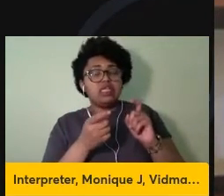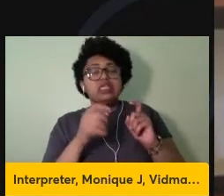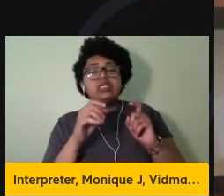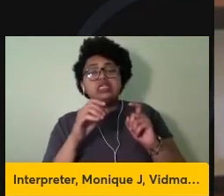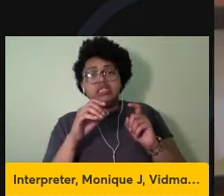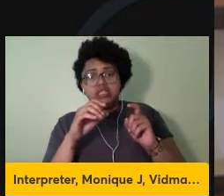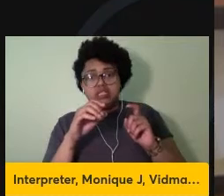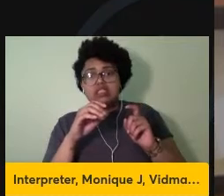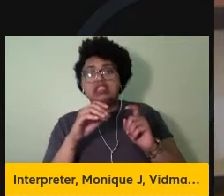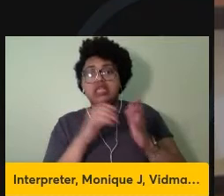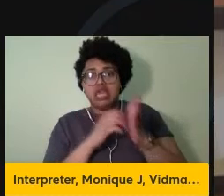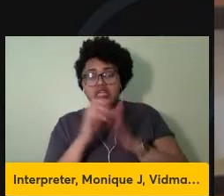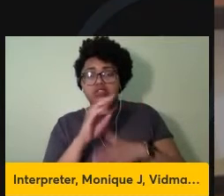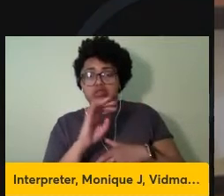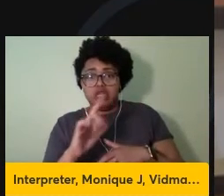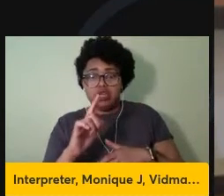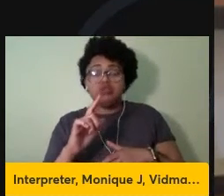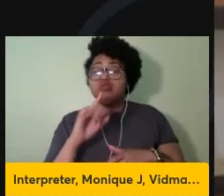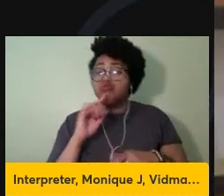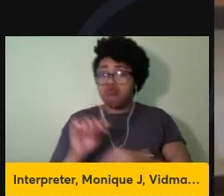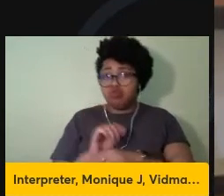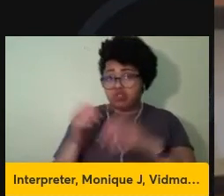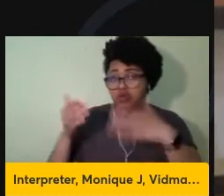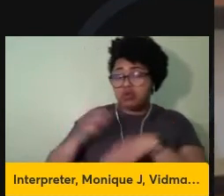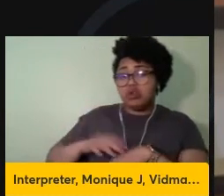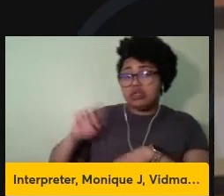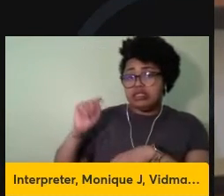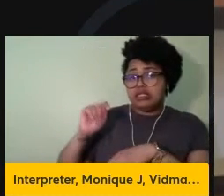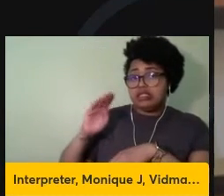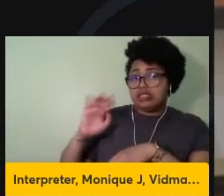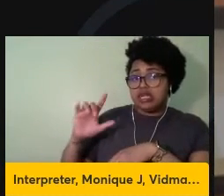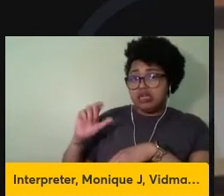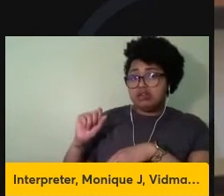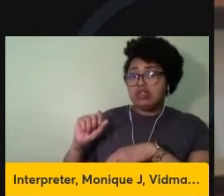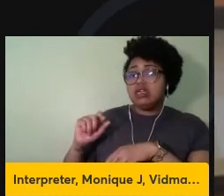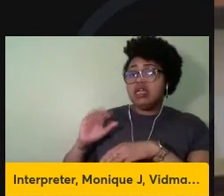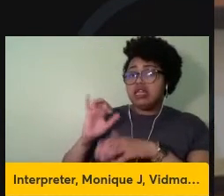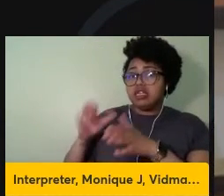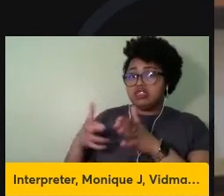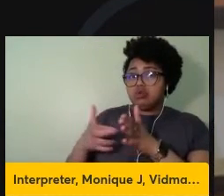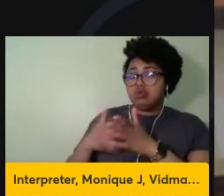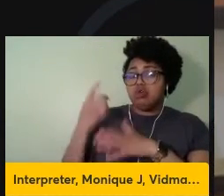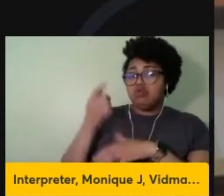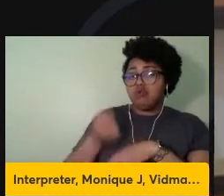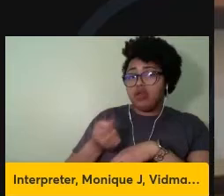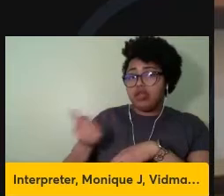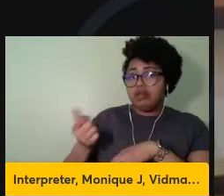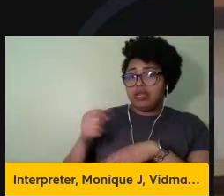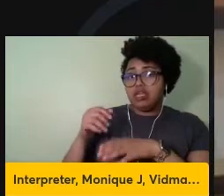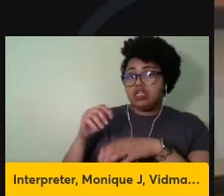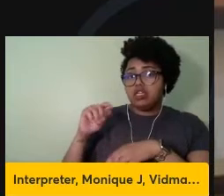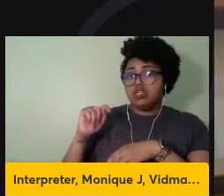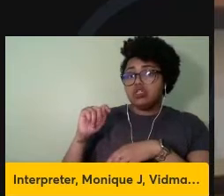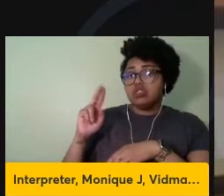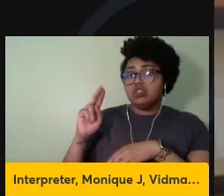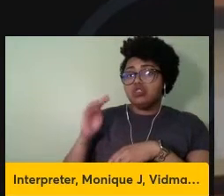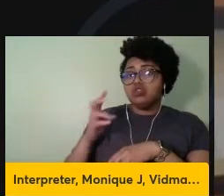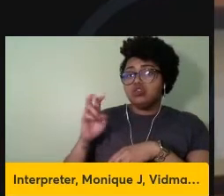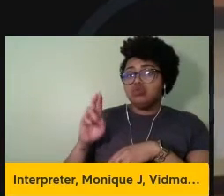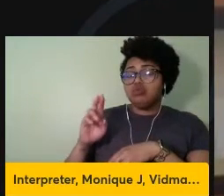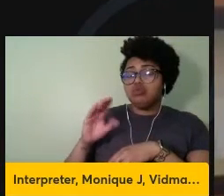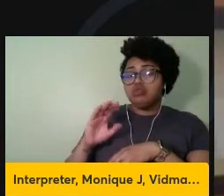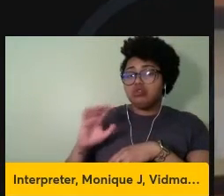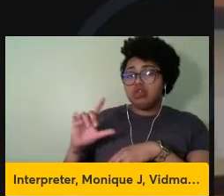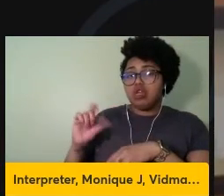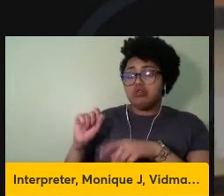T cells natively play roles in eliminating tumor cells. However, the microenvironments of several